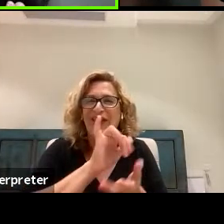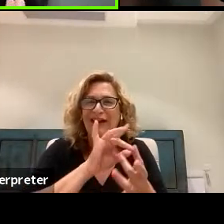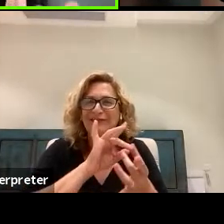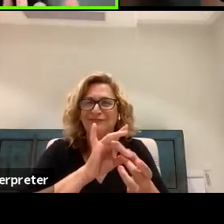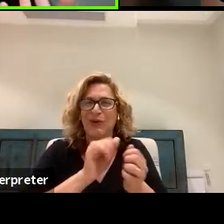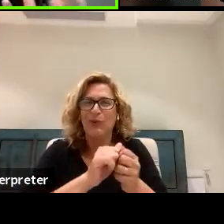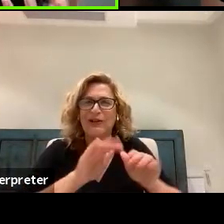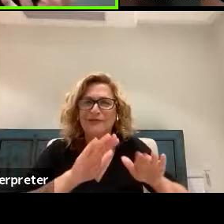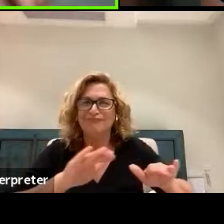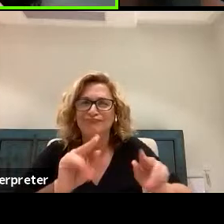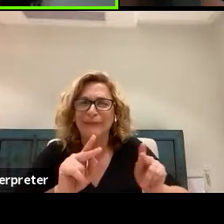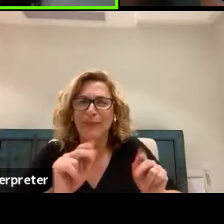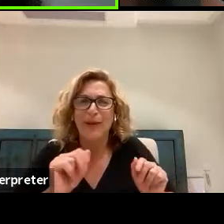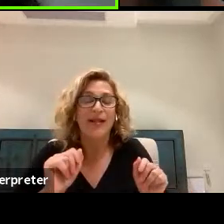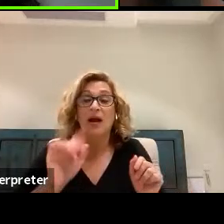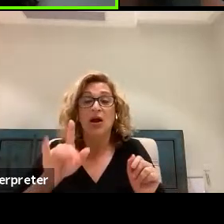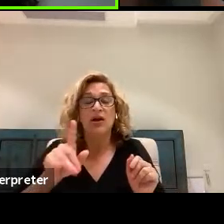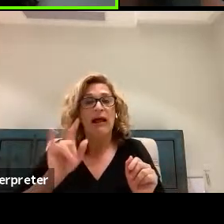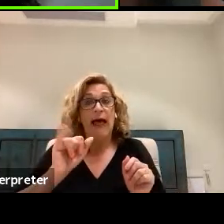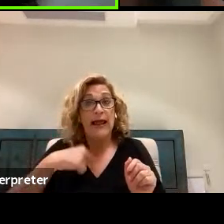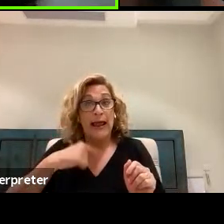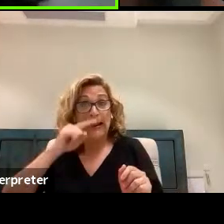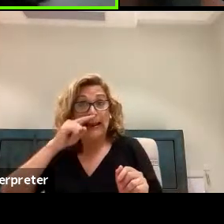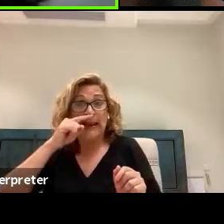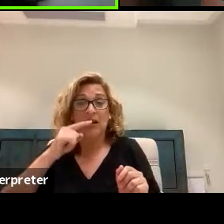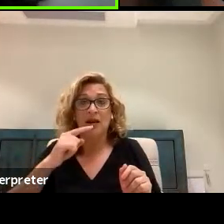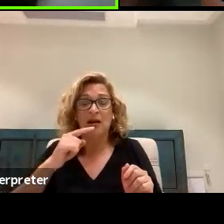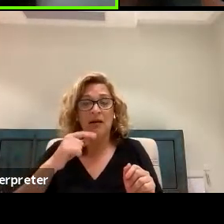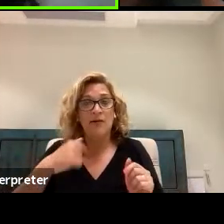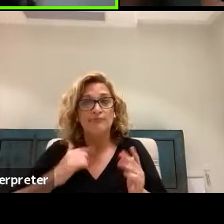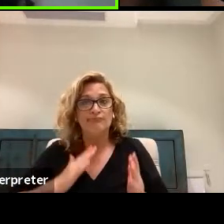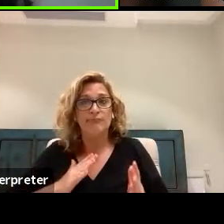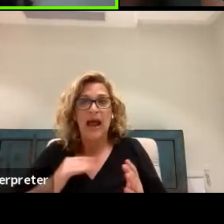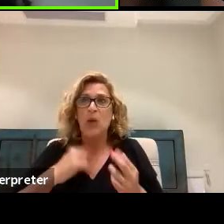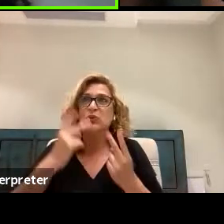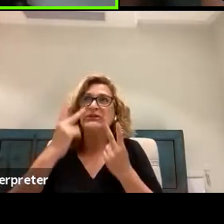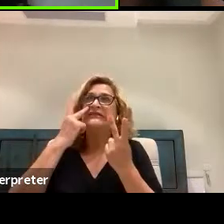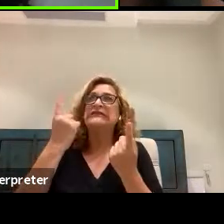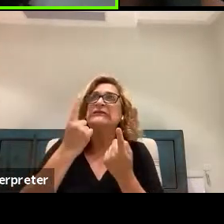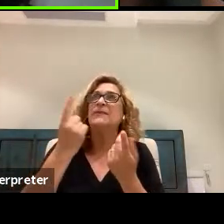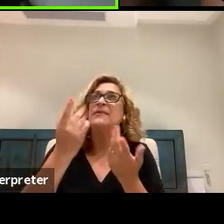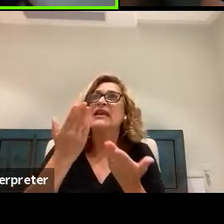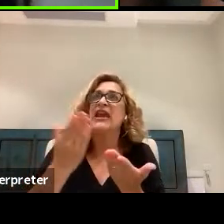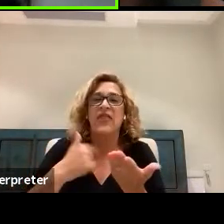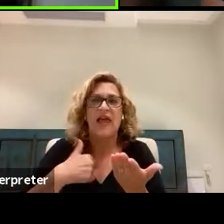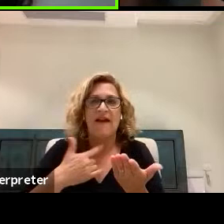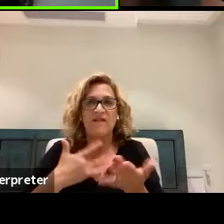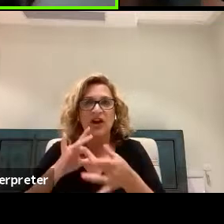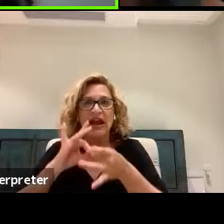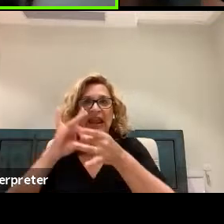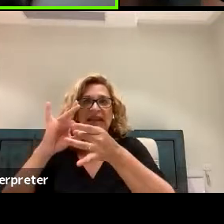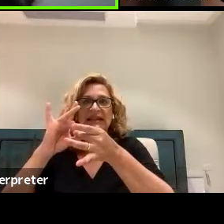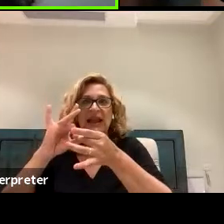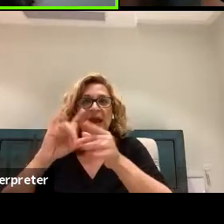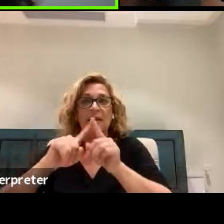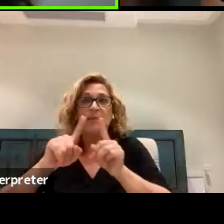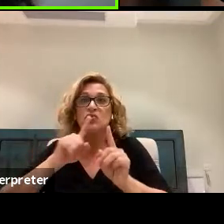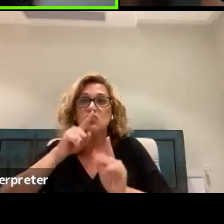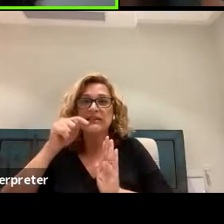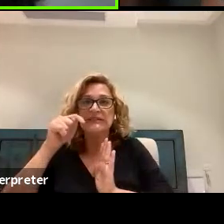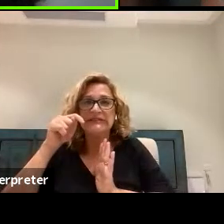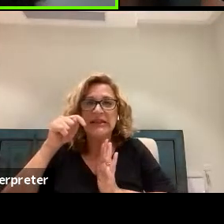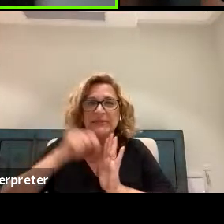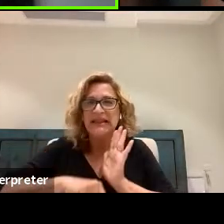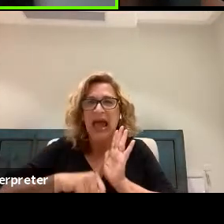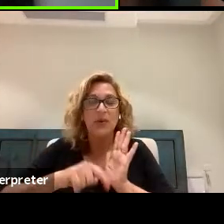as a kid where I was like, I'm really excited that I'm seeing something here that I feel connected to, but deep down, it didn't